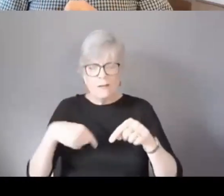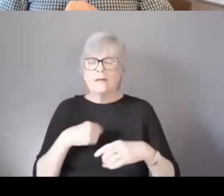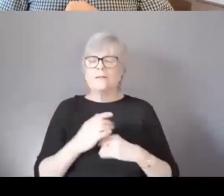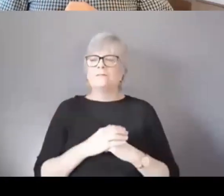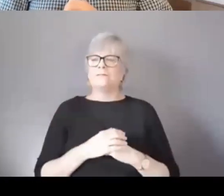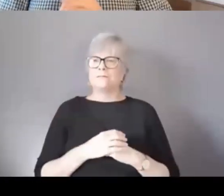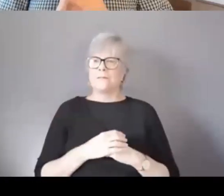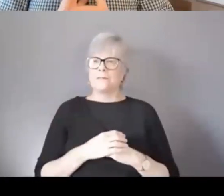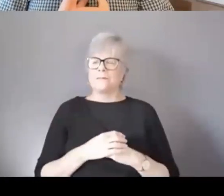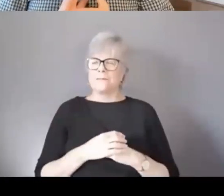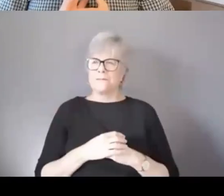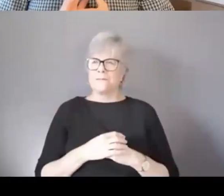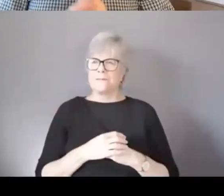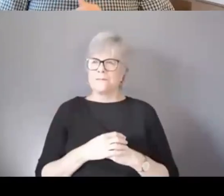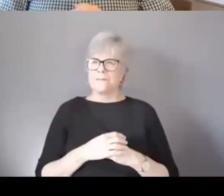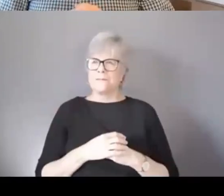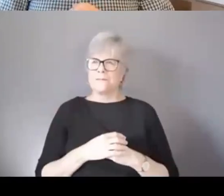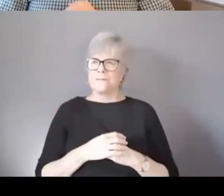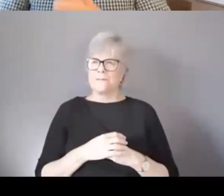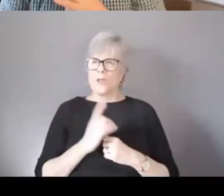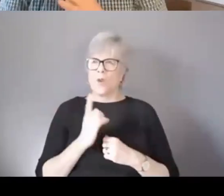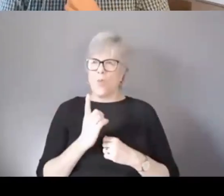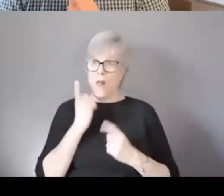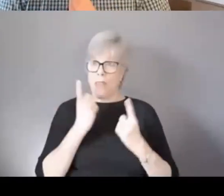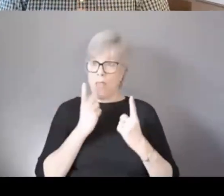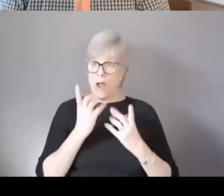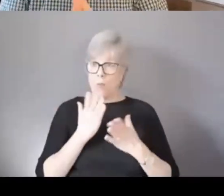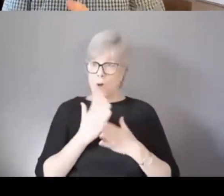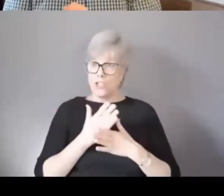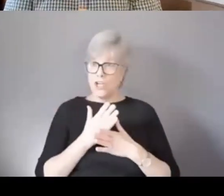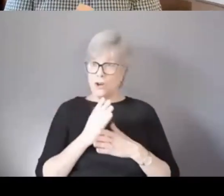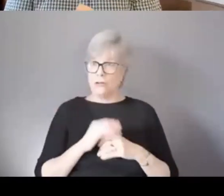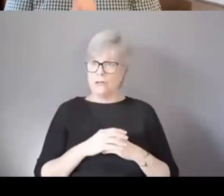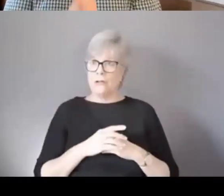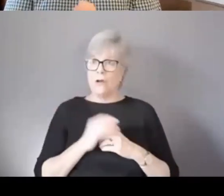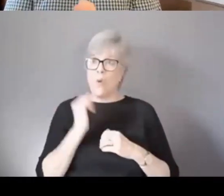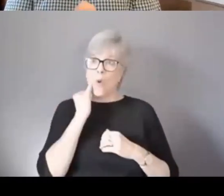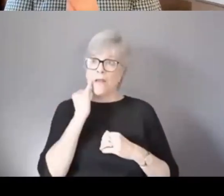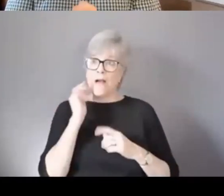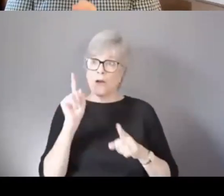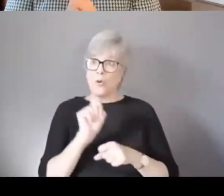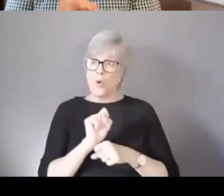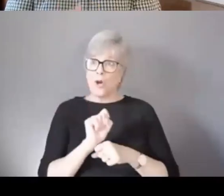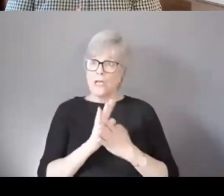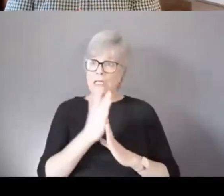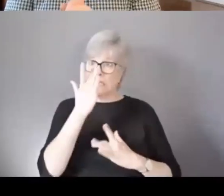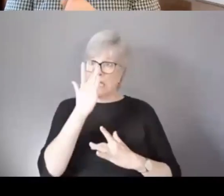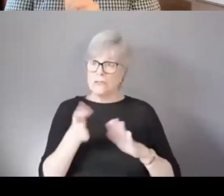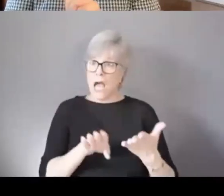it a little bit together. One thought is, what if I go to work and get sick and